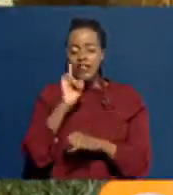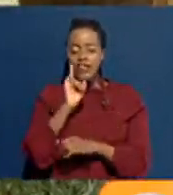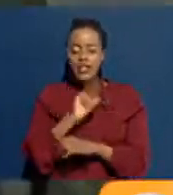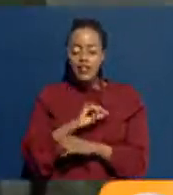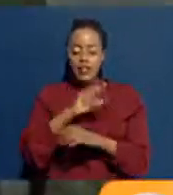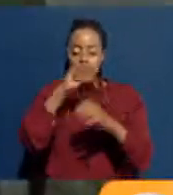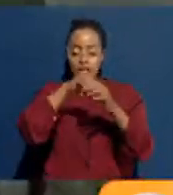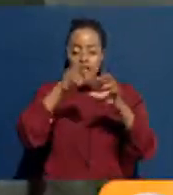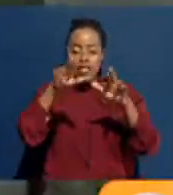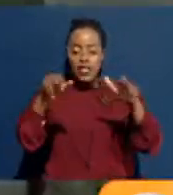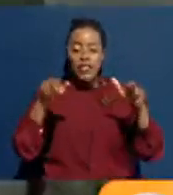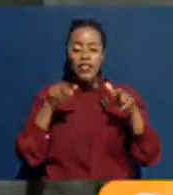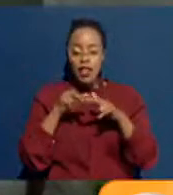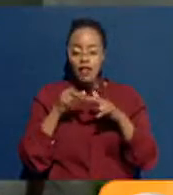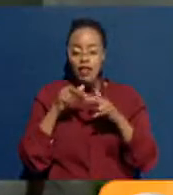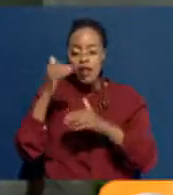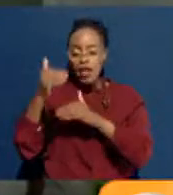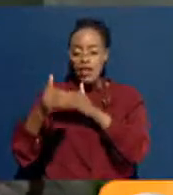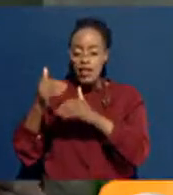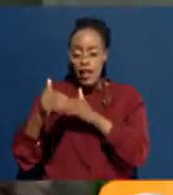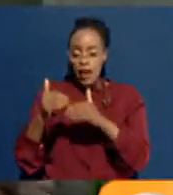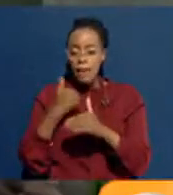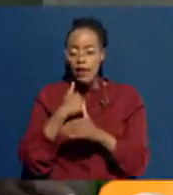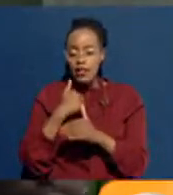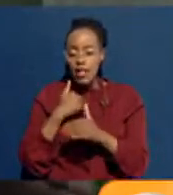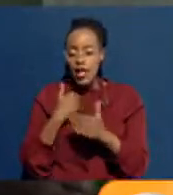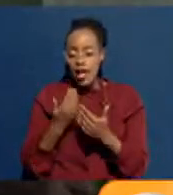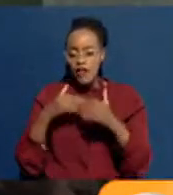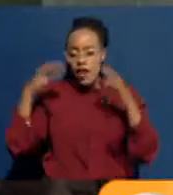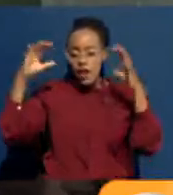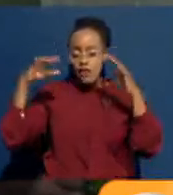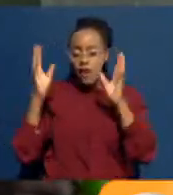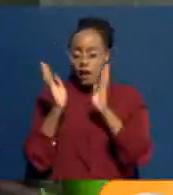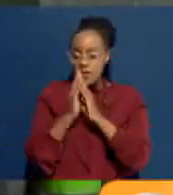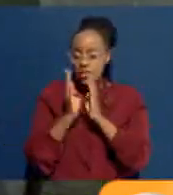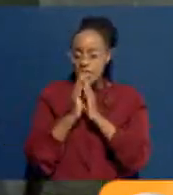Inside this room, her neighbors gather for a crisis meeting.